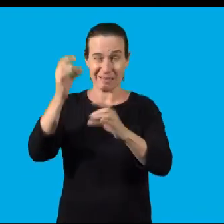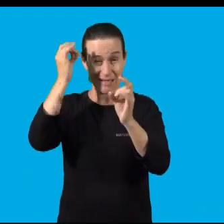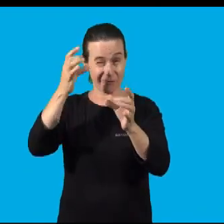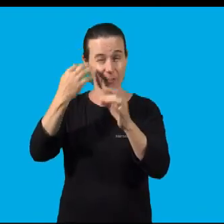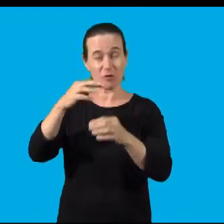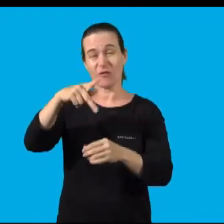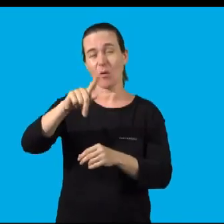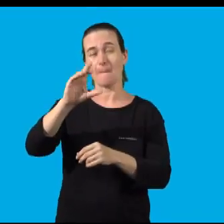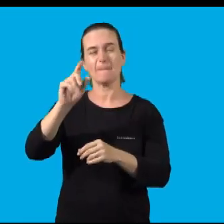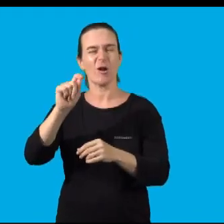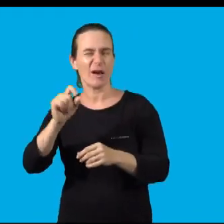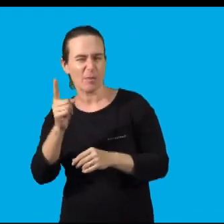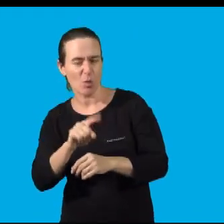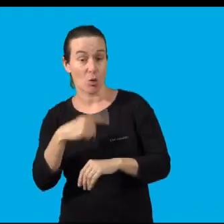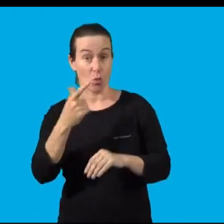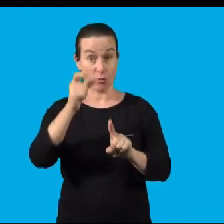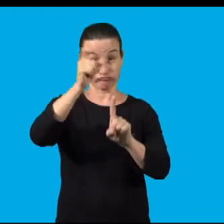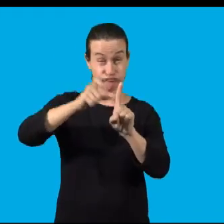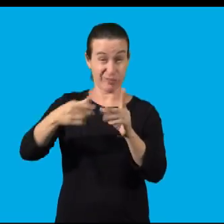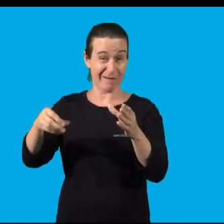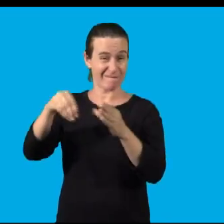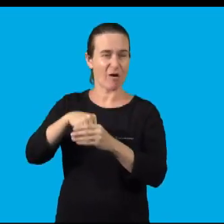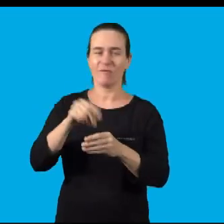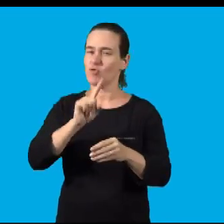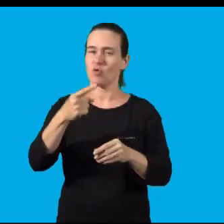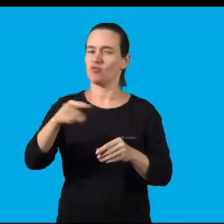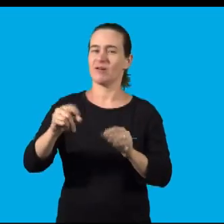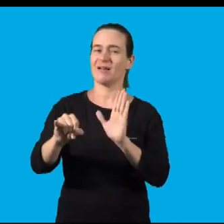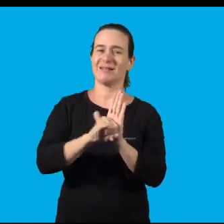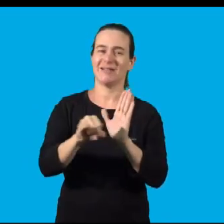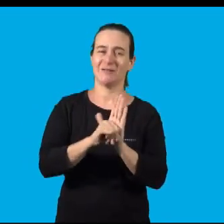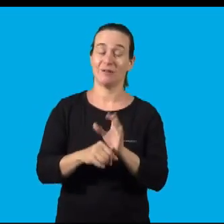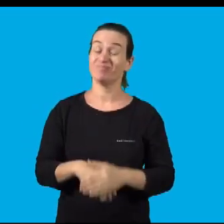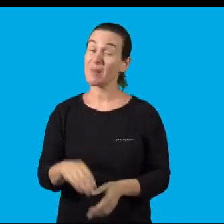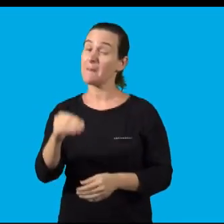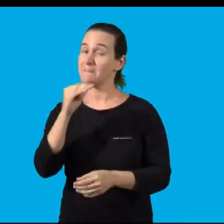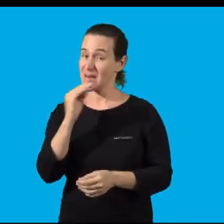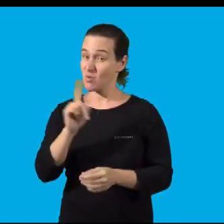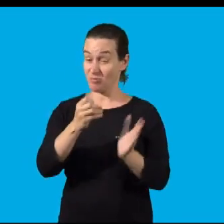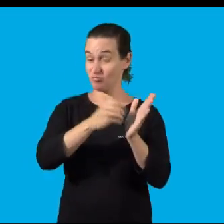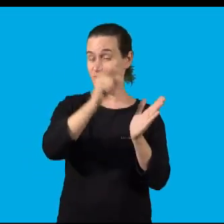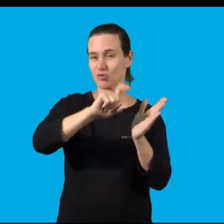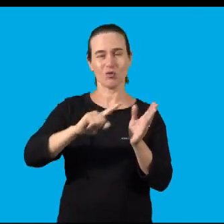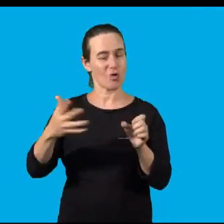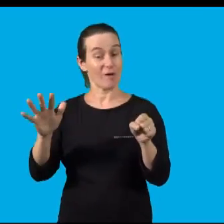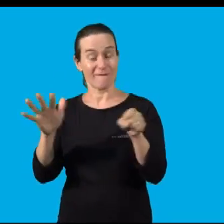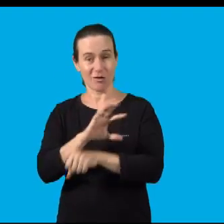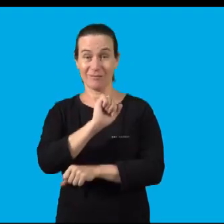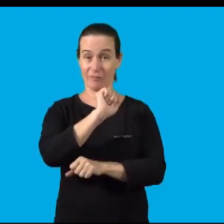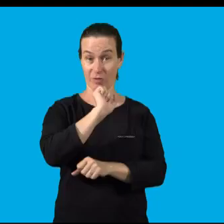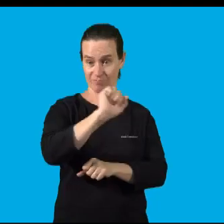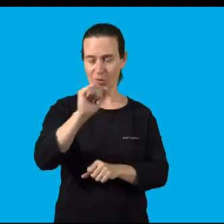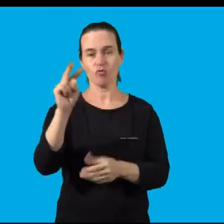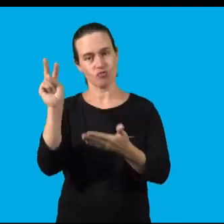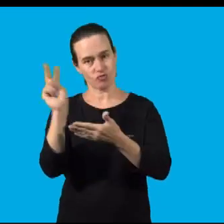plot details were not known and characters were incorrectly identified. This would suggest that candidates had not read